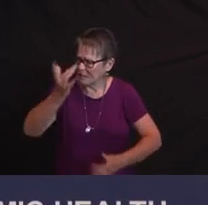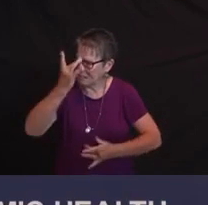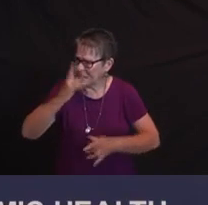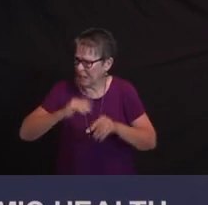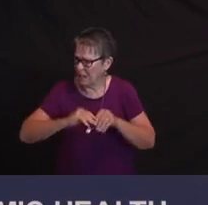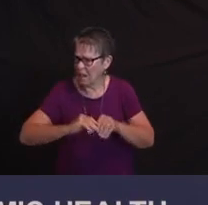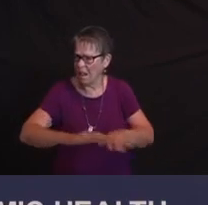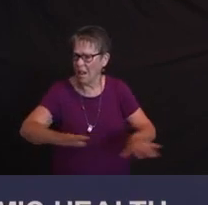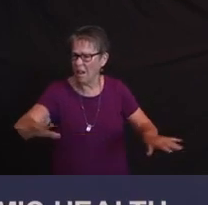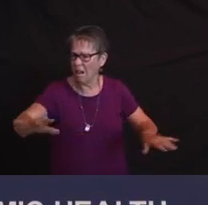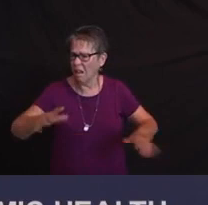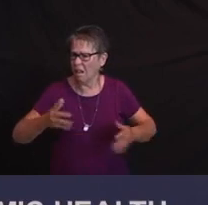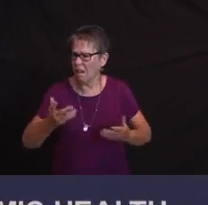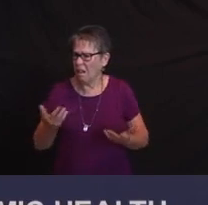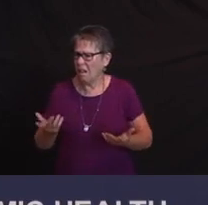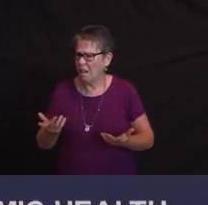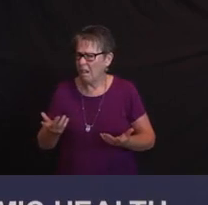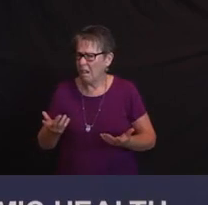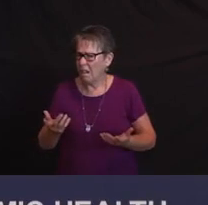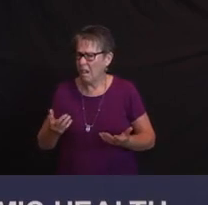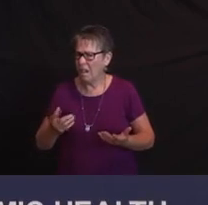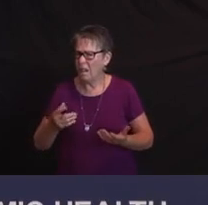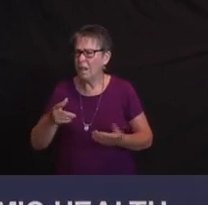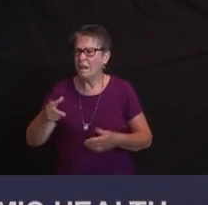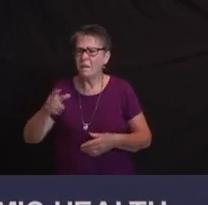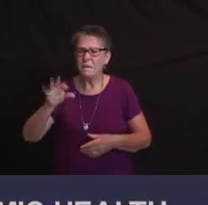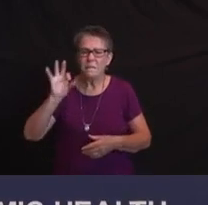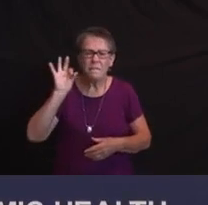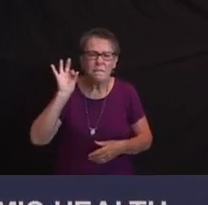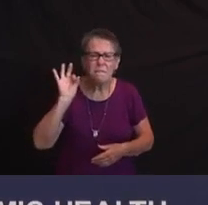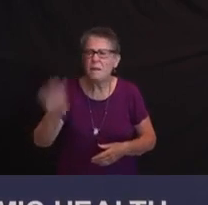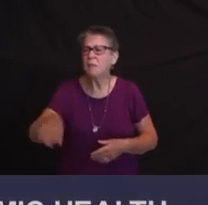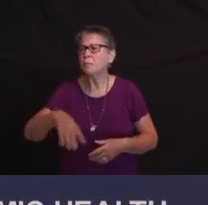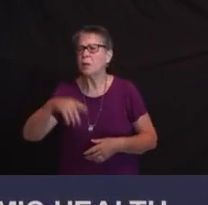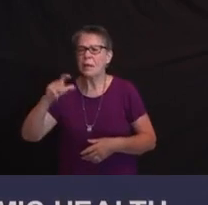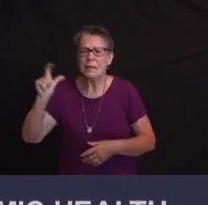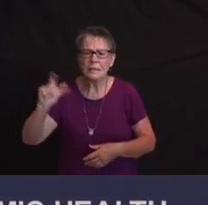I'm running against started repeating this ridiculous